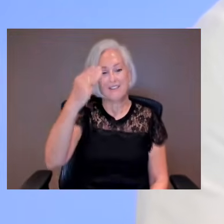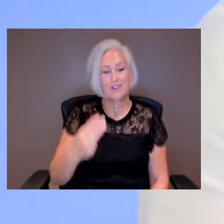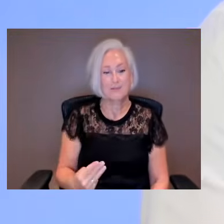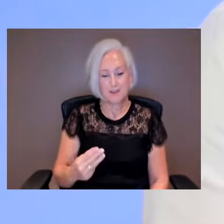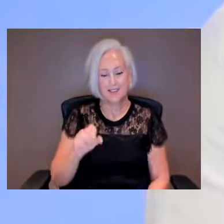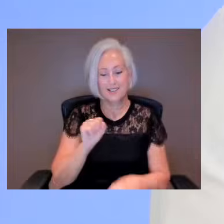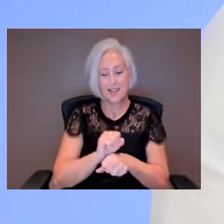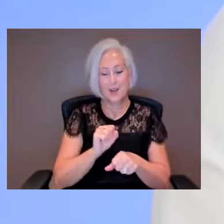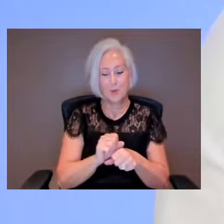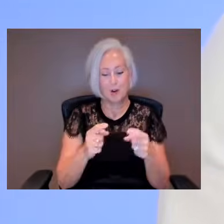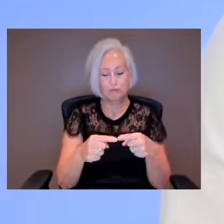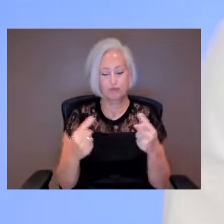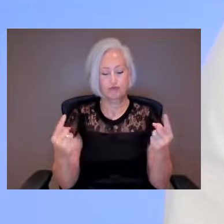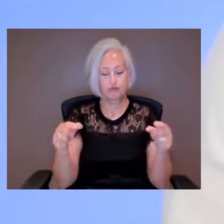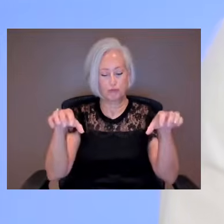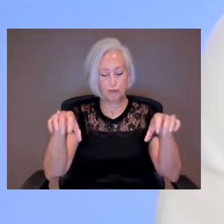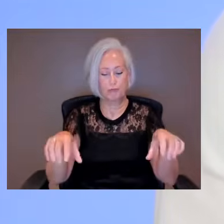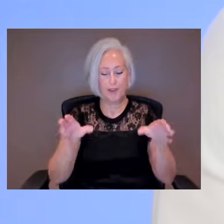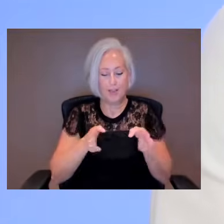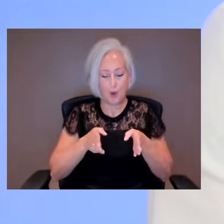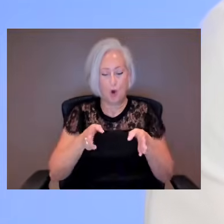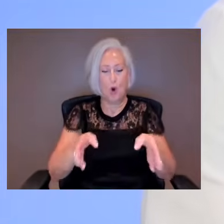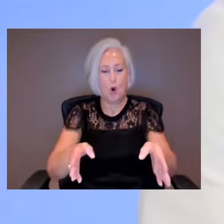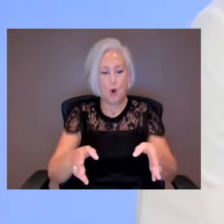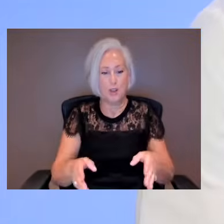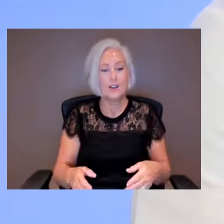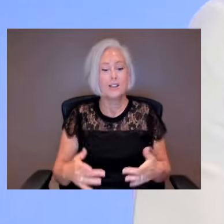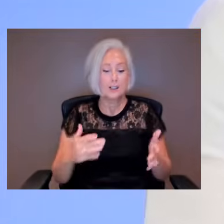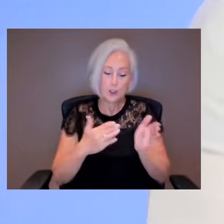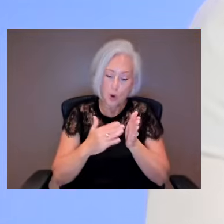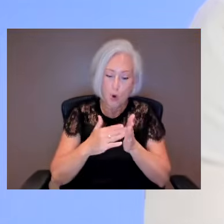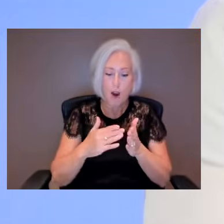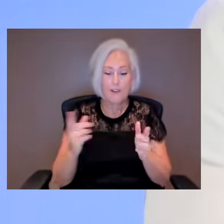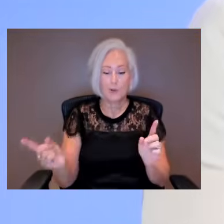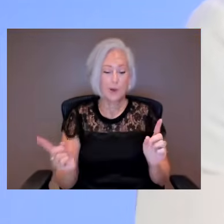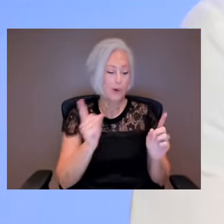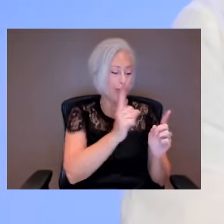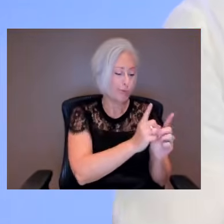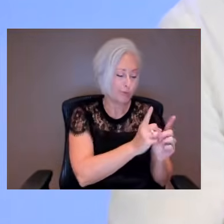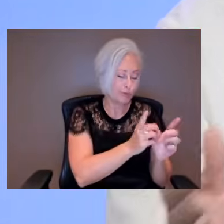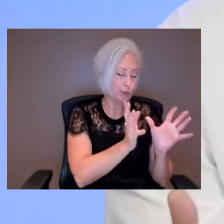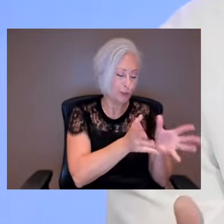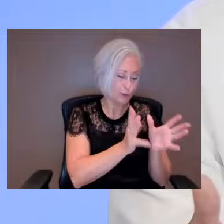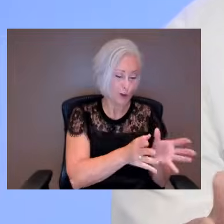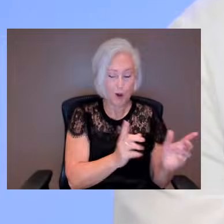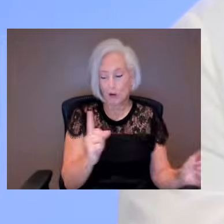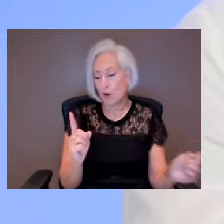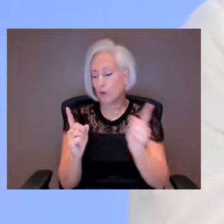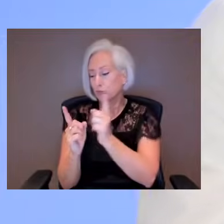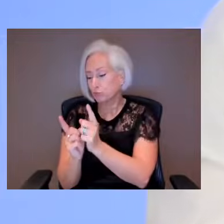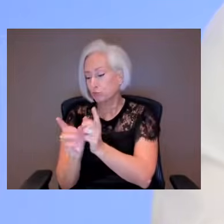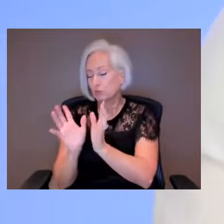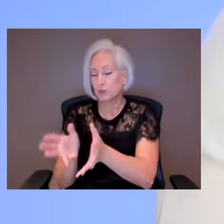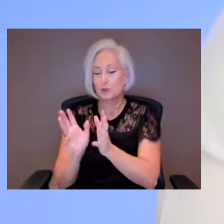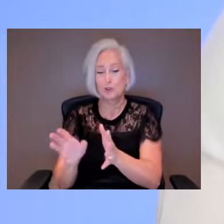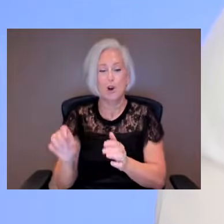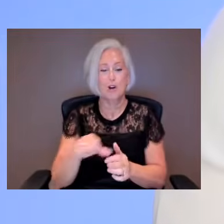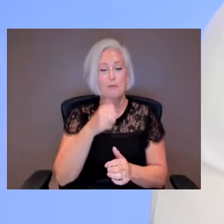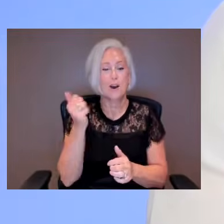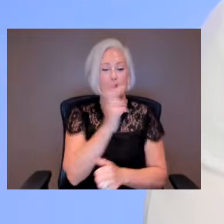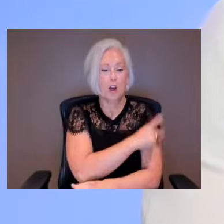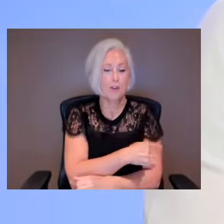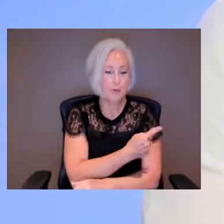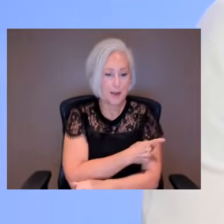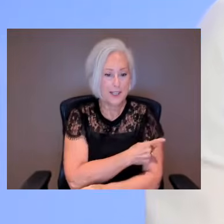not uncommon for us to pop into each other's clinics to discuss mutual patients, other patients, bounce ideas off of